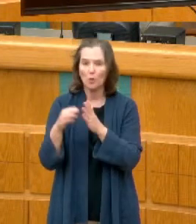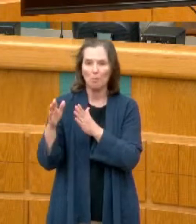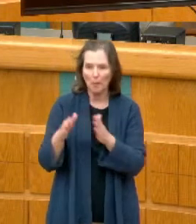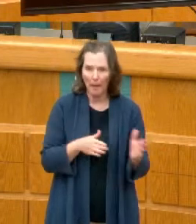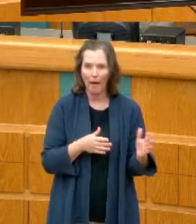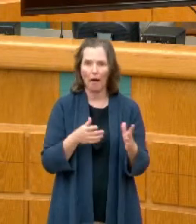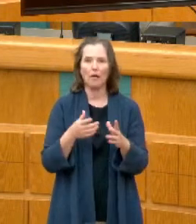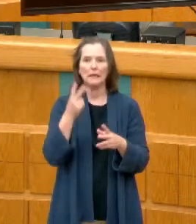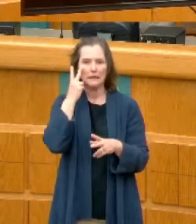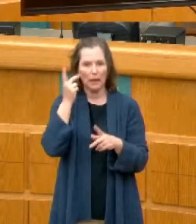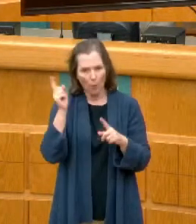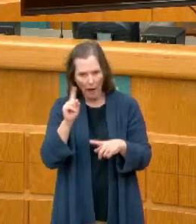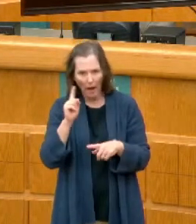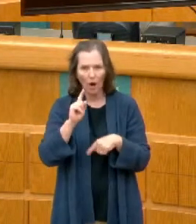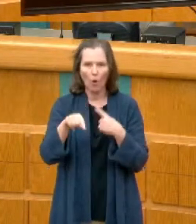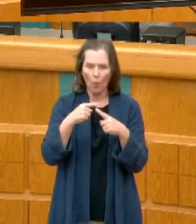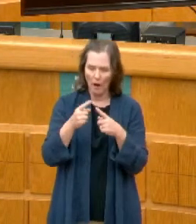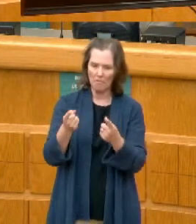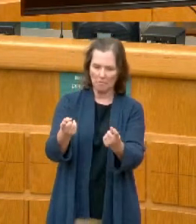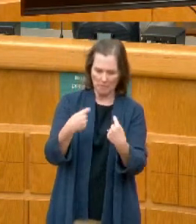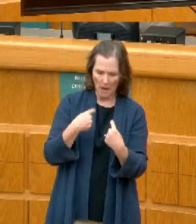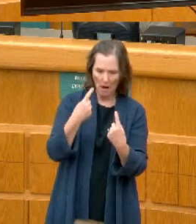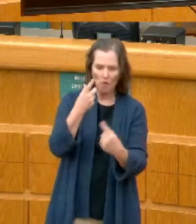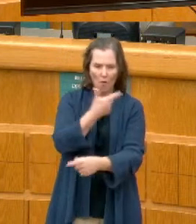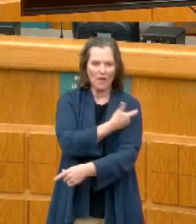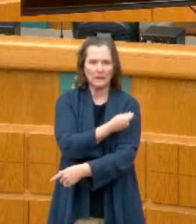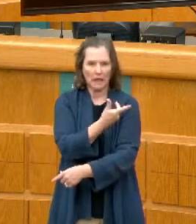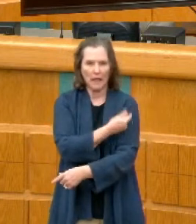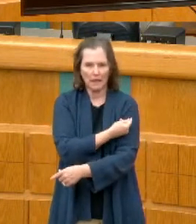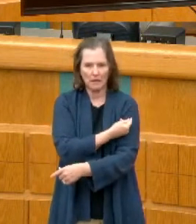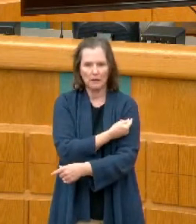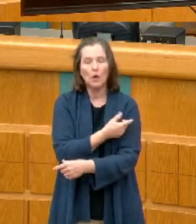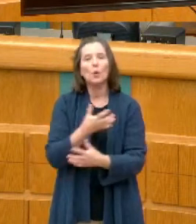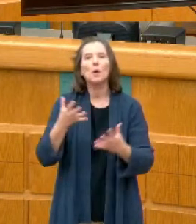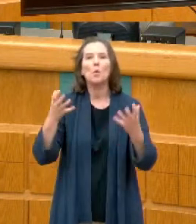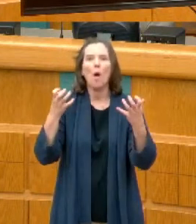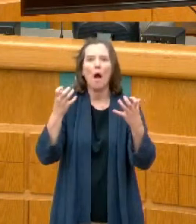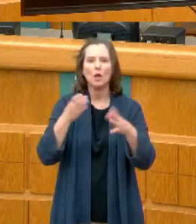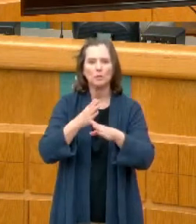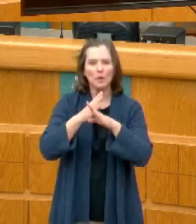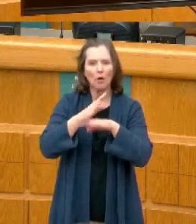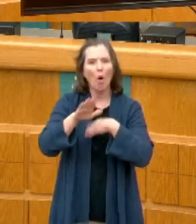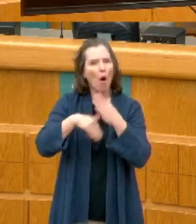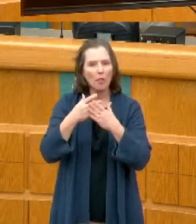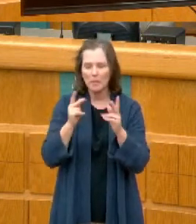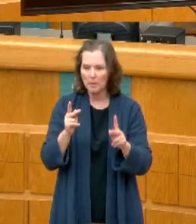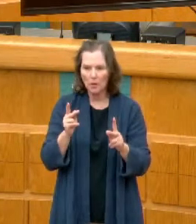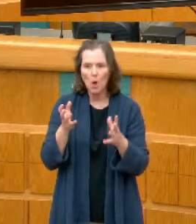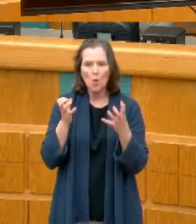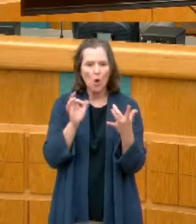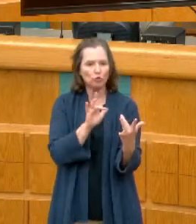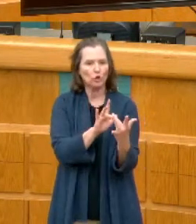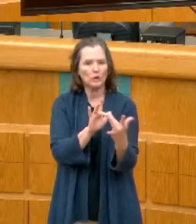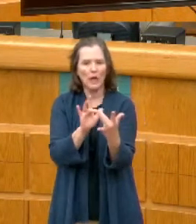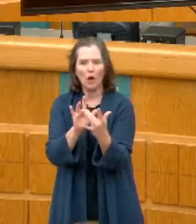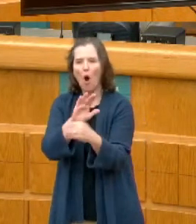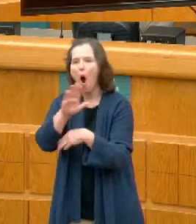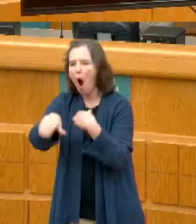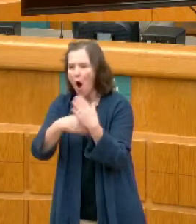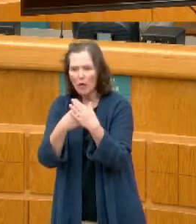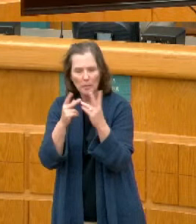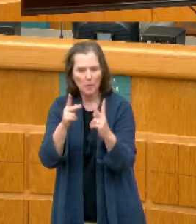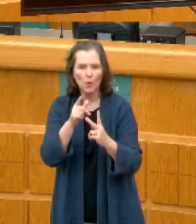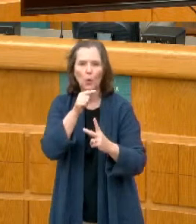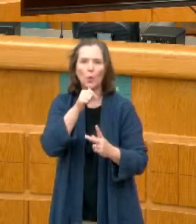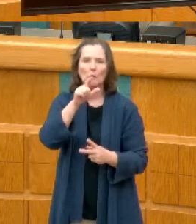the county of Nueces, and all the small cities in between, that if our residents need help finding a clinic